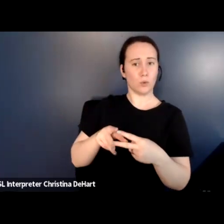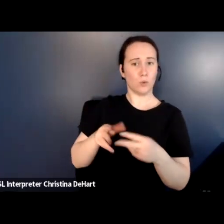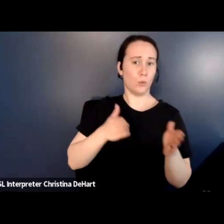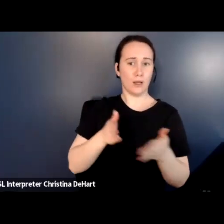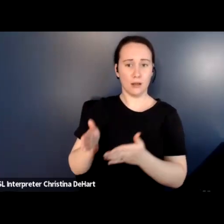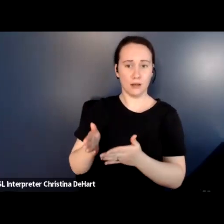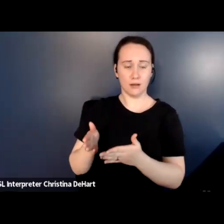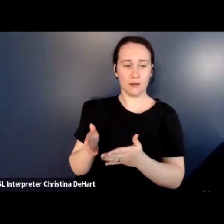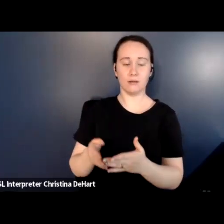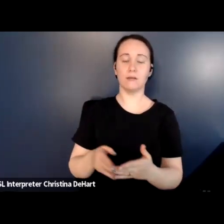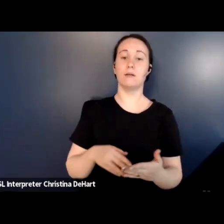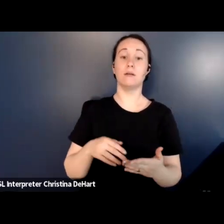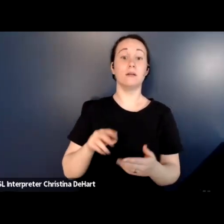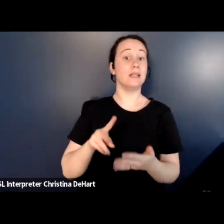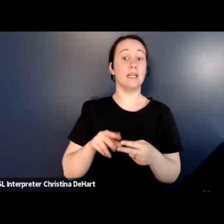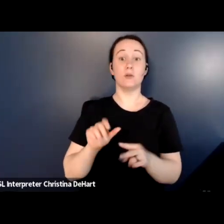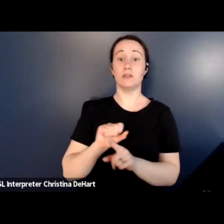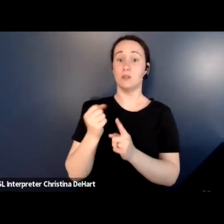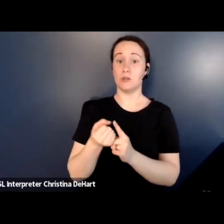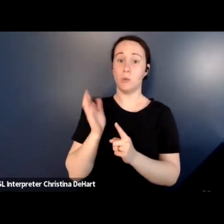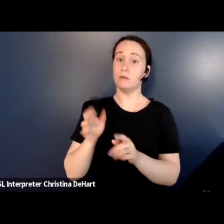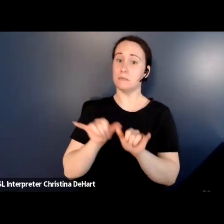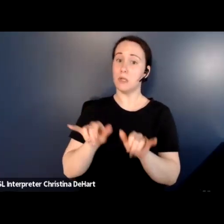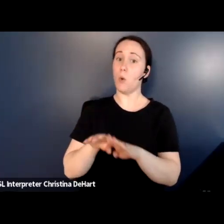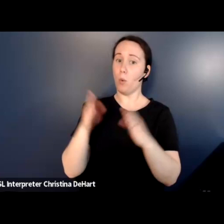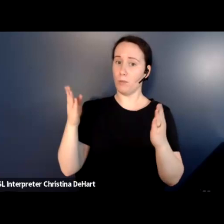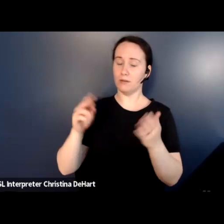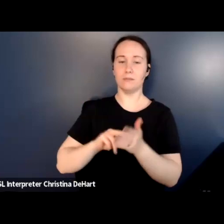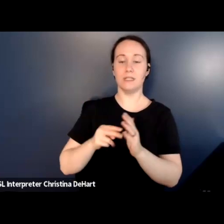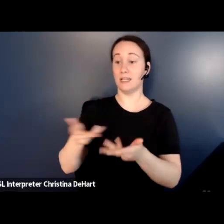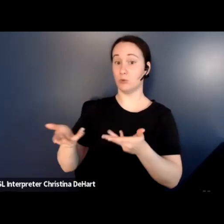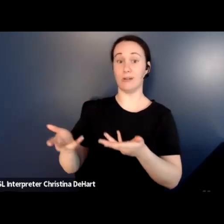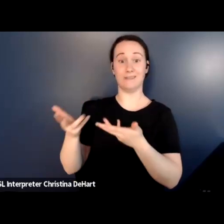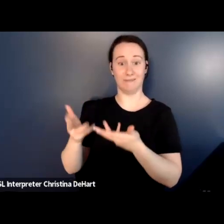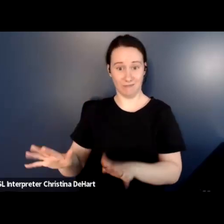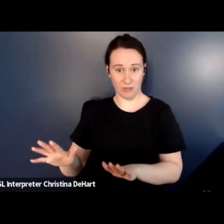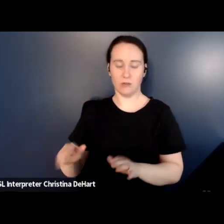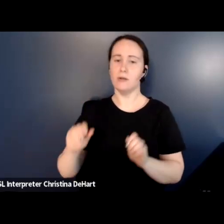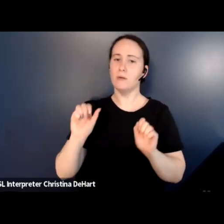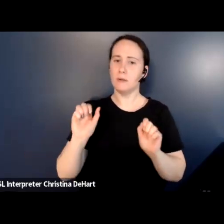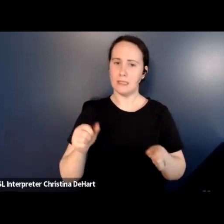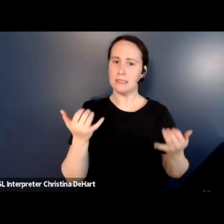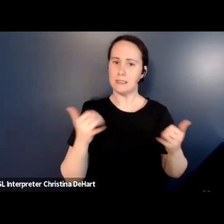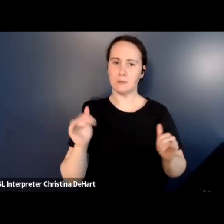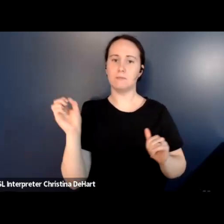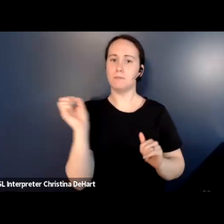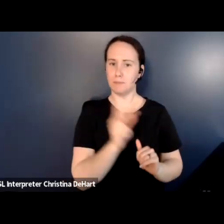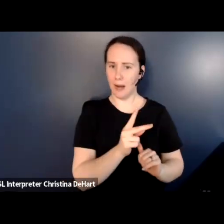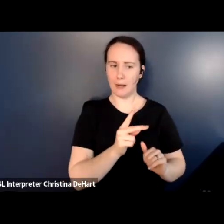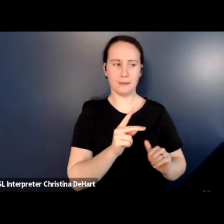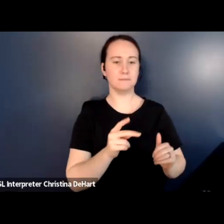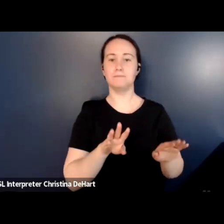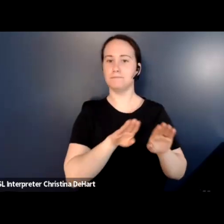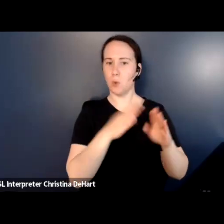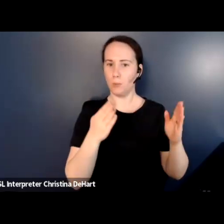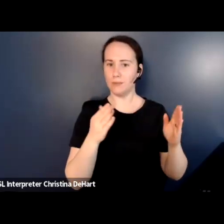The case will remain open, so after an interaction, so you could go back and do that. So it might be